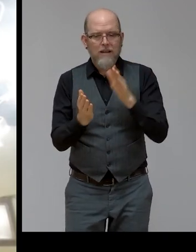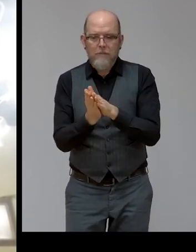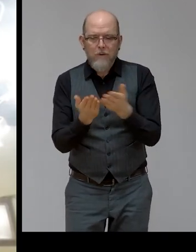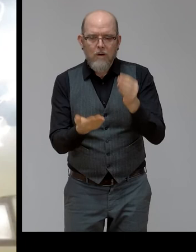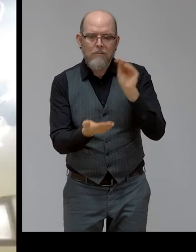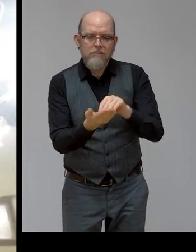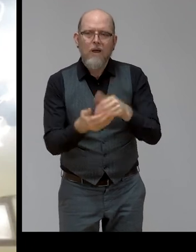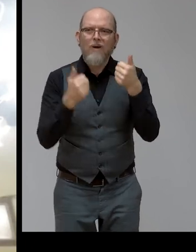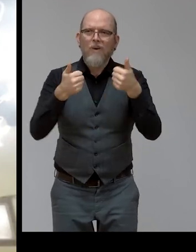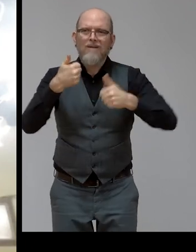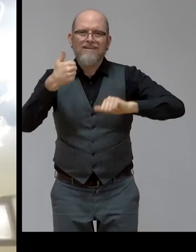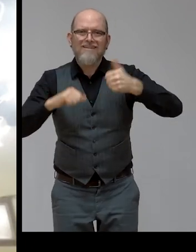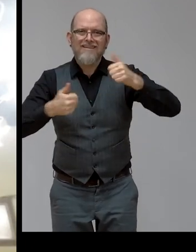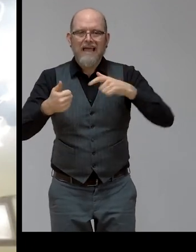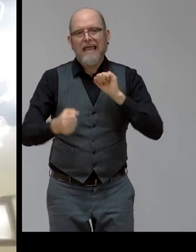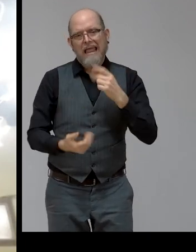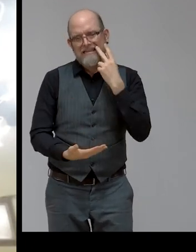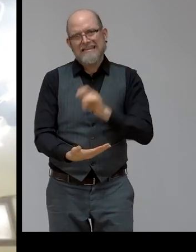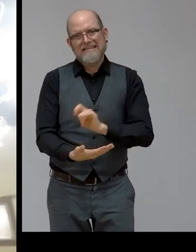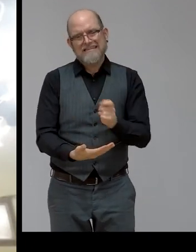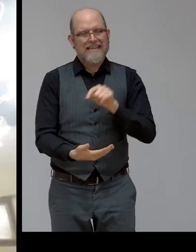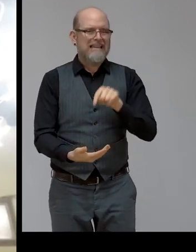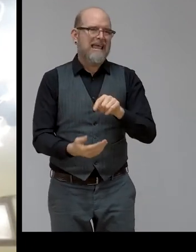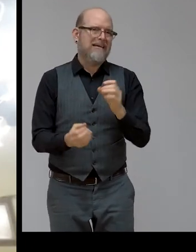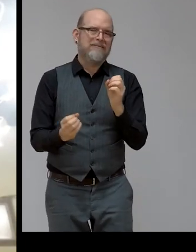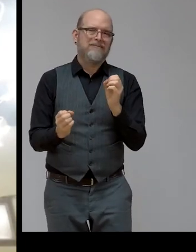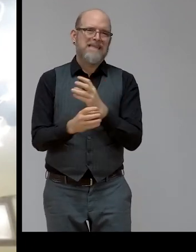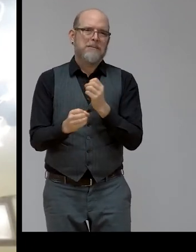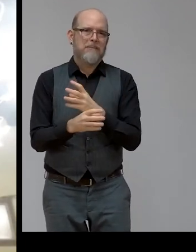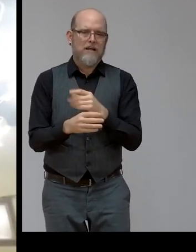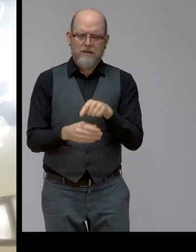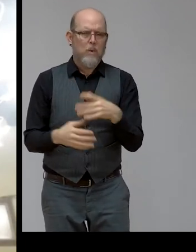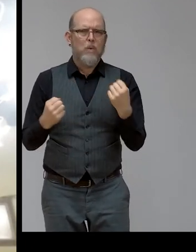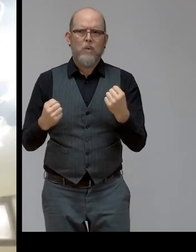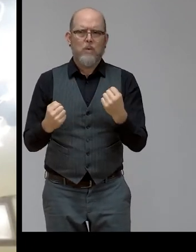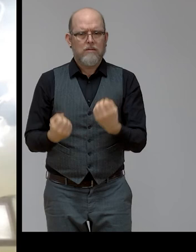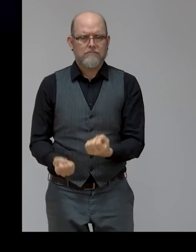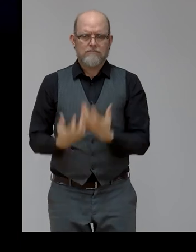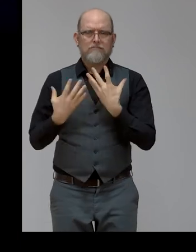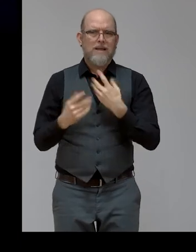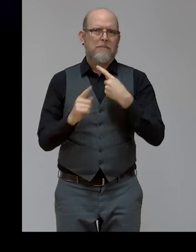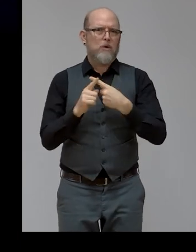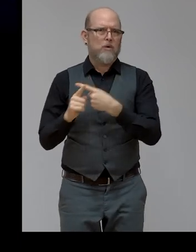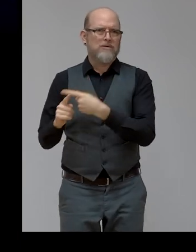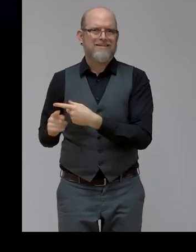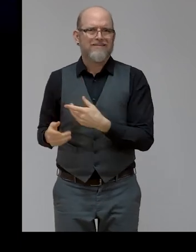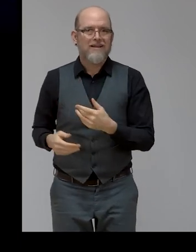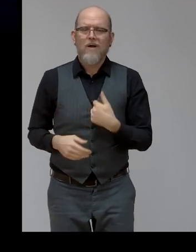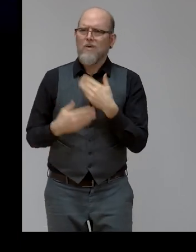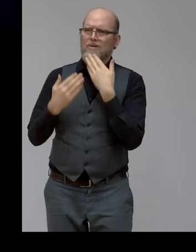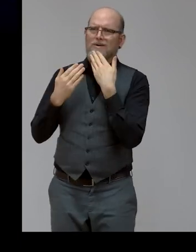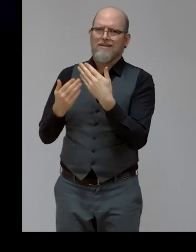about what we are doing. And they are all reactions very positive. Fantastic. Thank you. Yeah. Thank you so